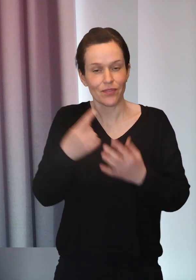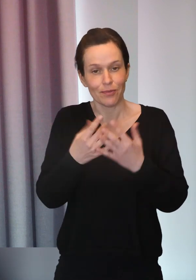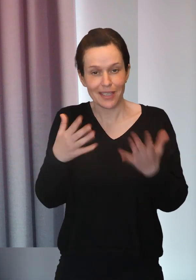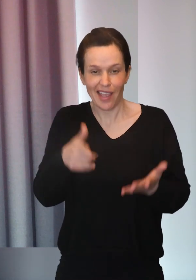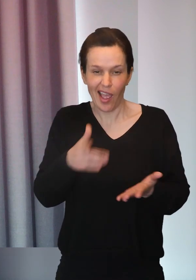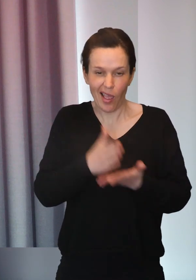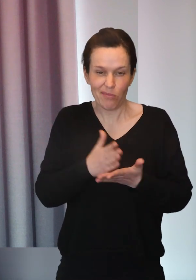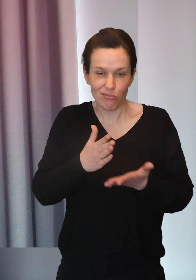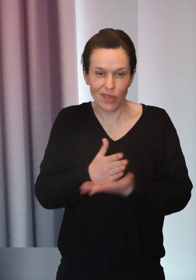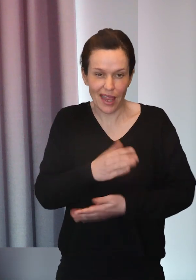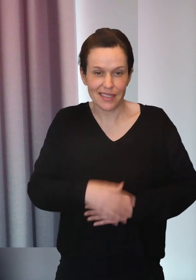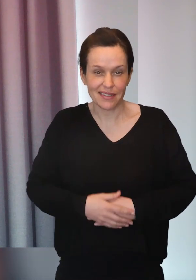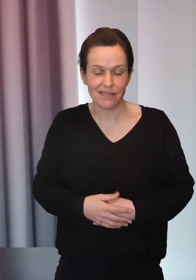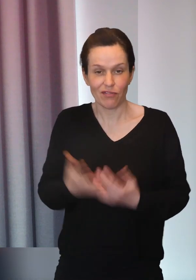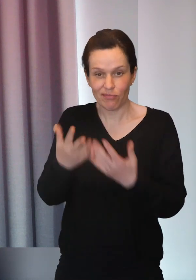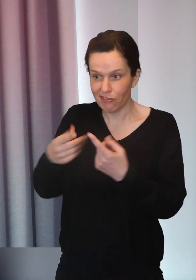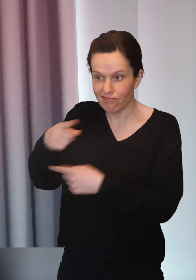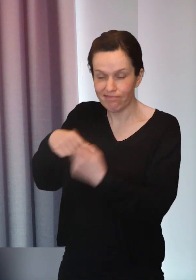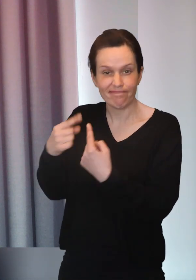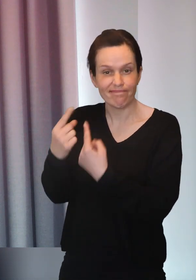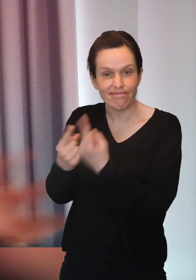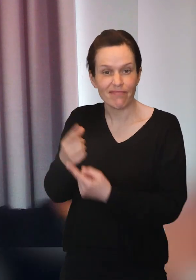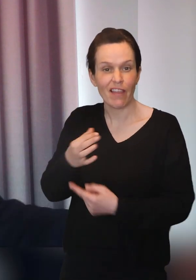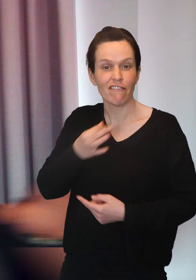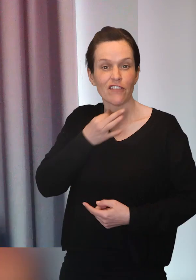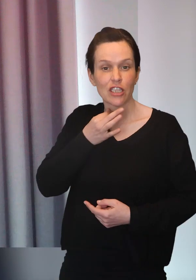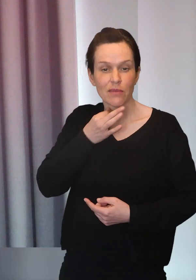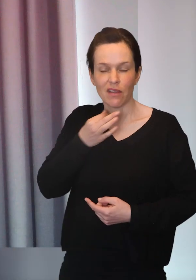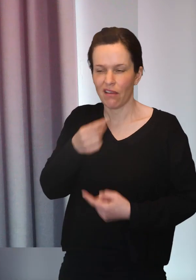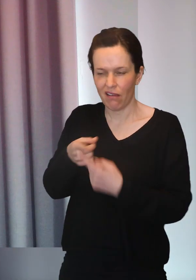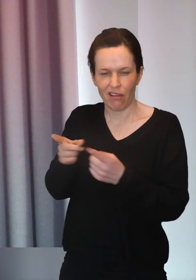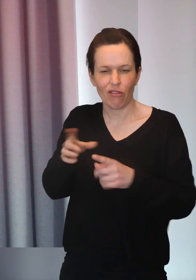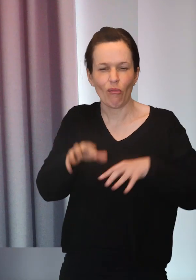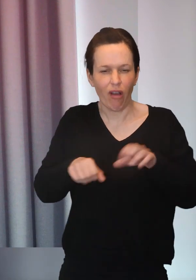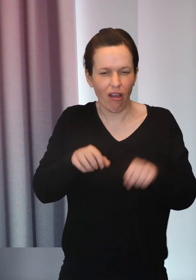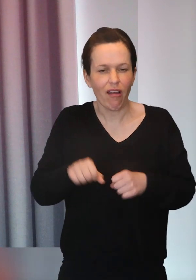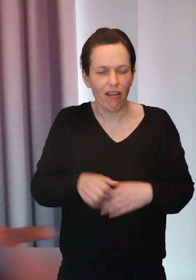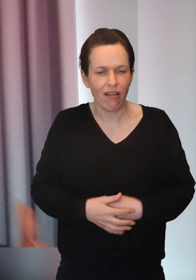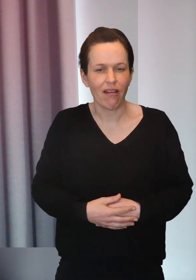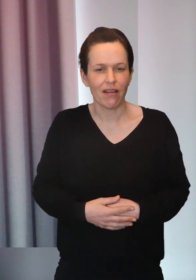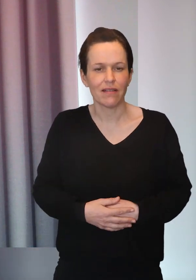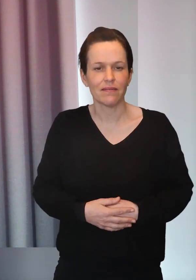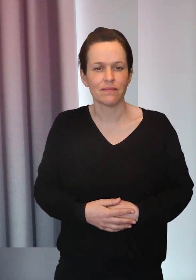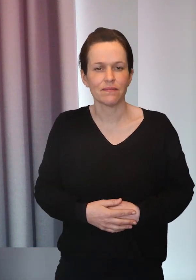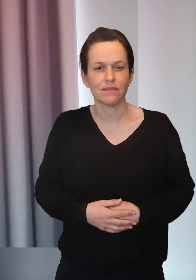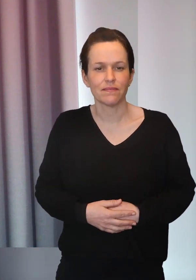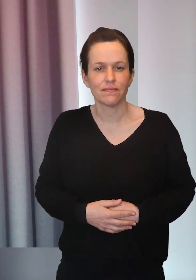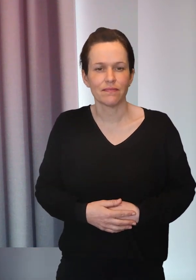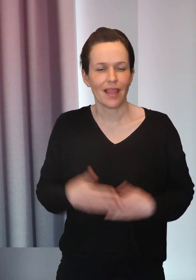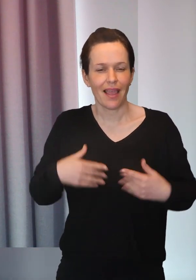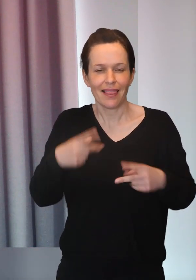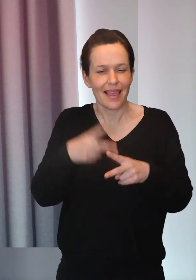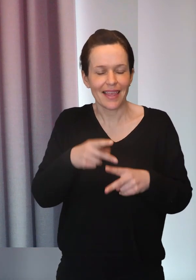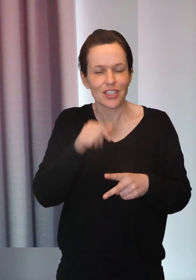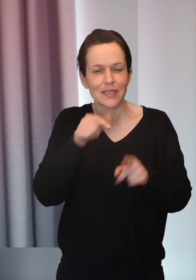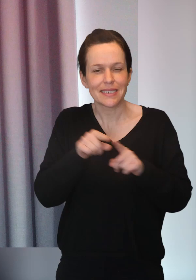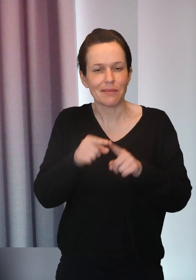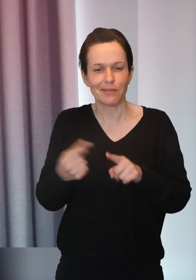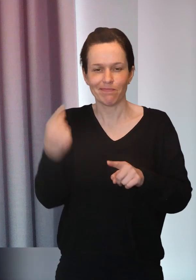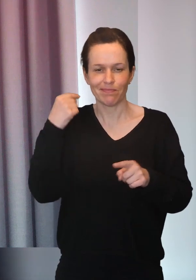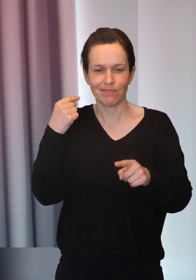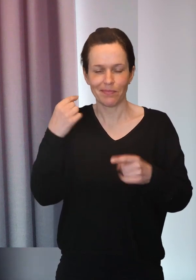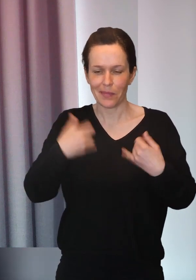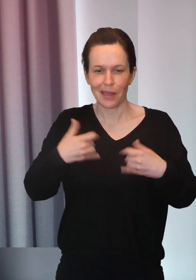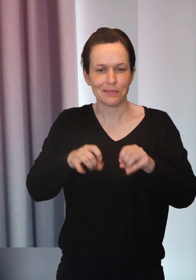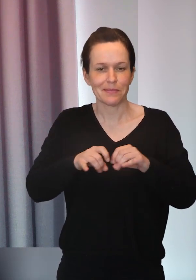For many, this is reality, but for so many others, in our vulnerable communities, it's a daily struggle. Healthcare has not been the